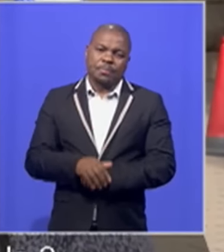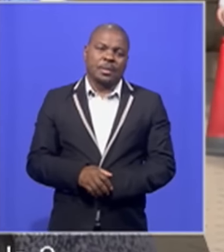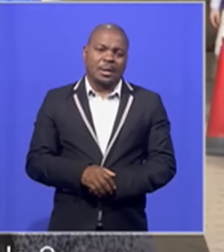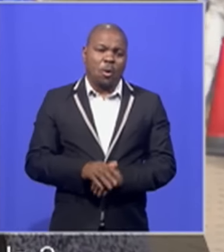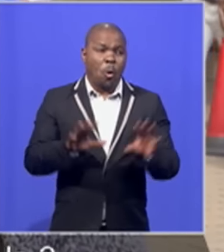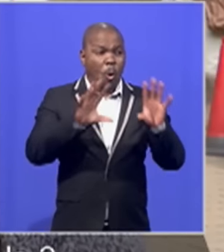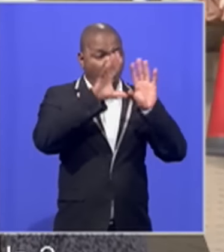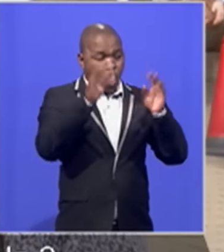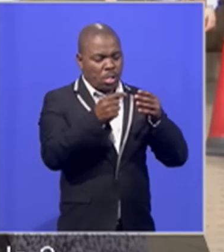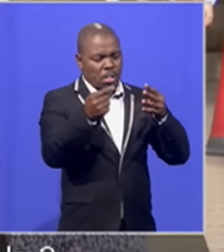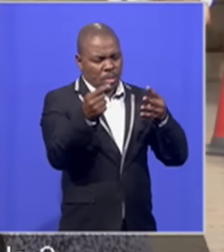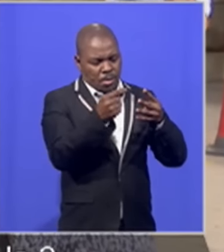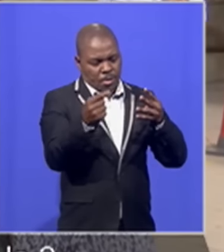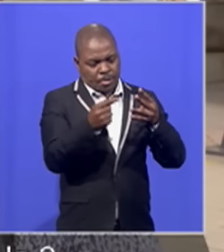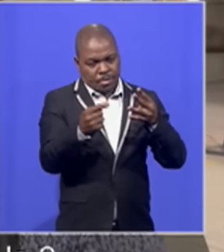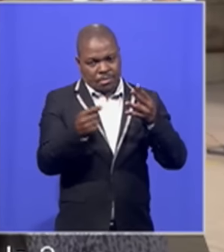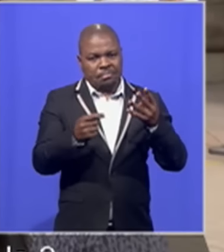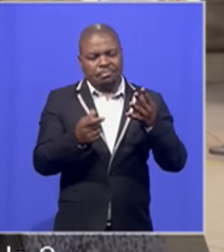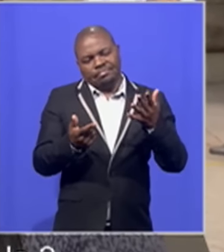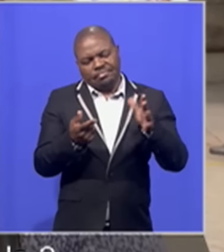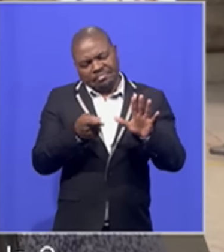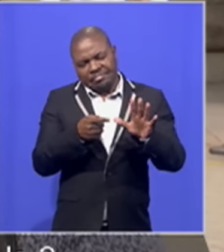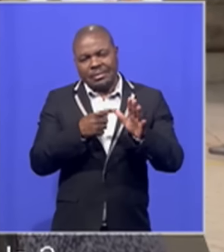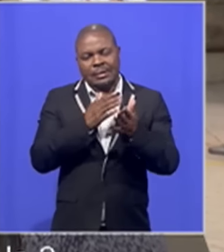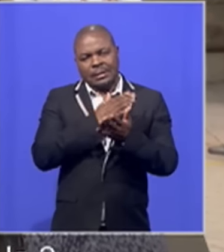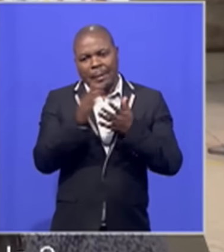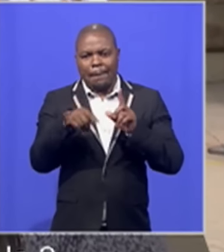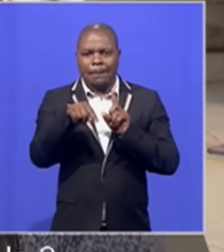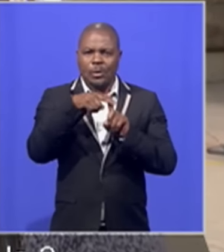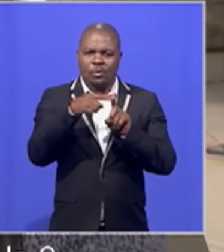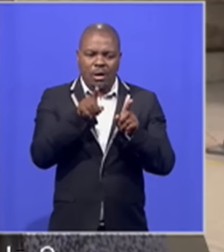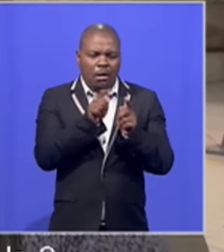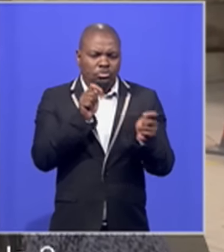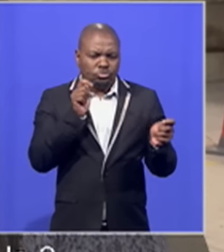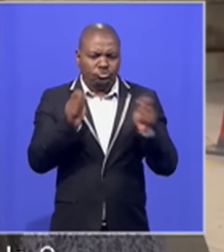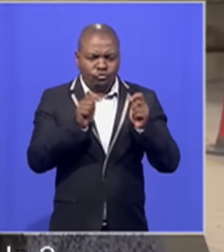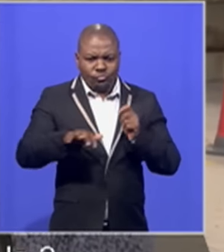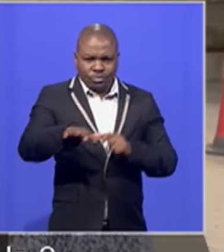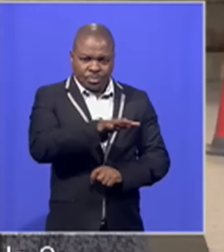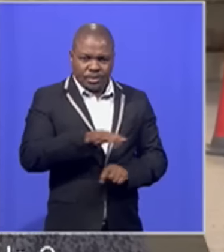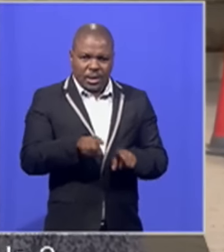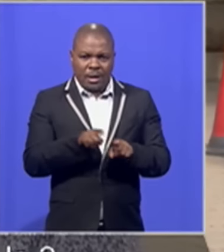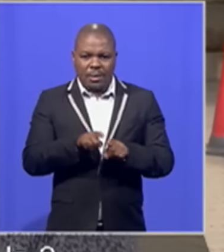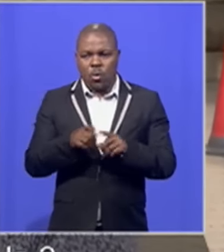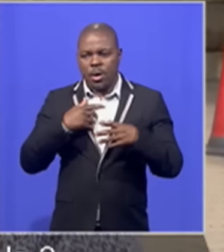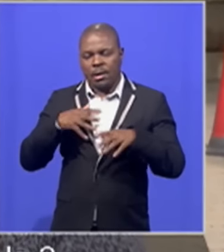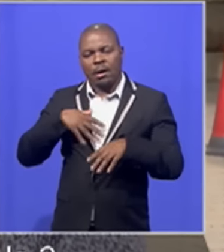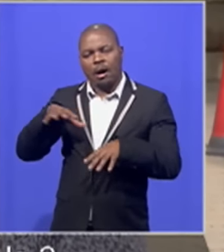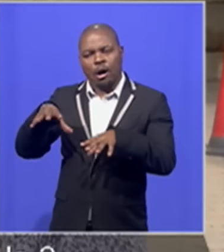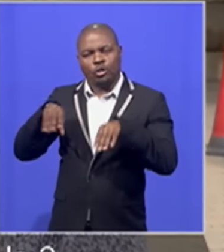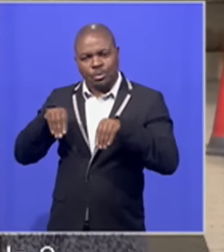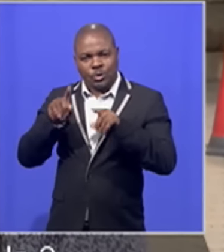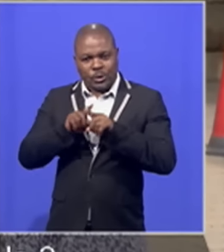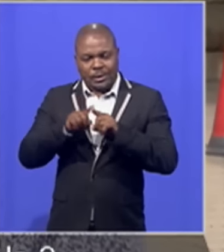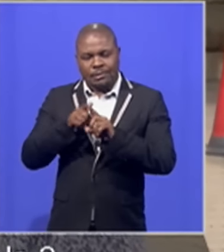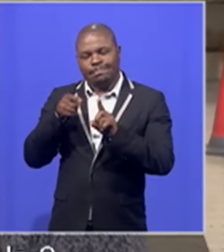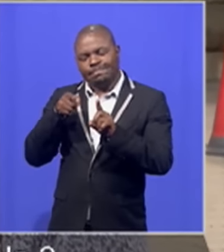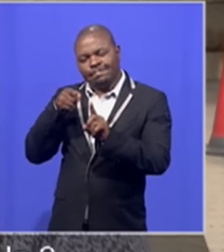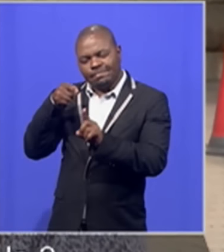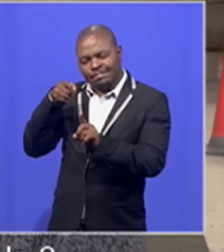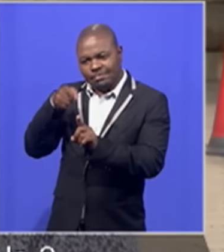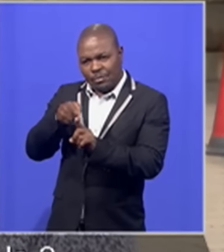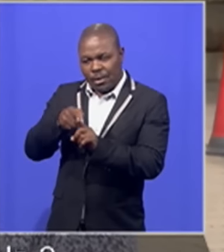these factors, together with some positive momentum on reforms such as the formal adoption of a lower inflation target